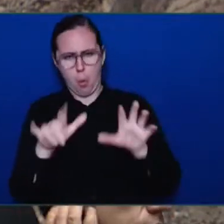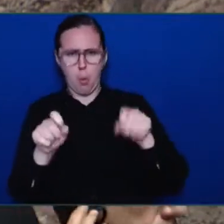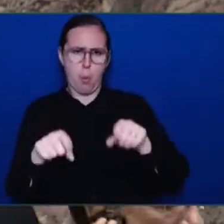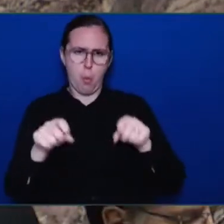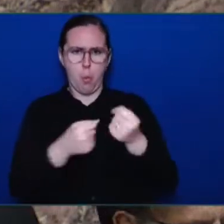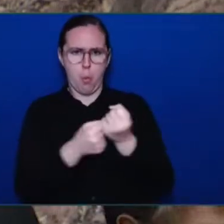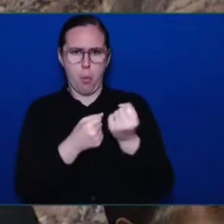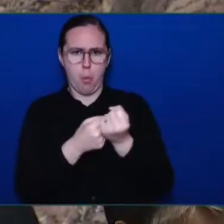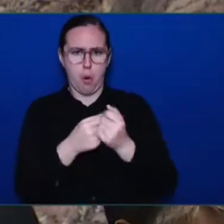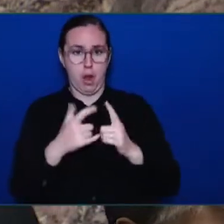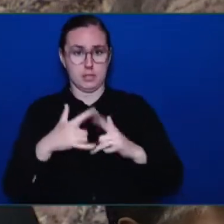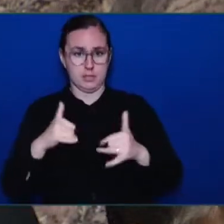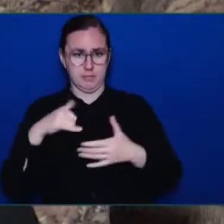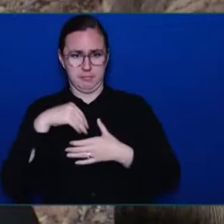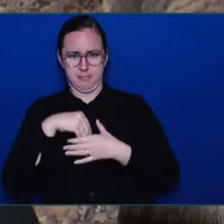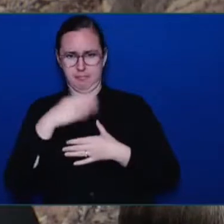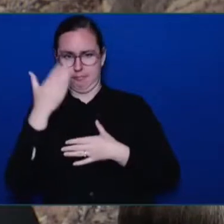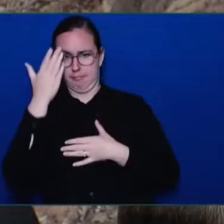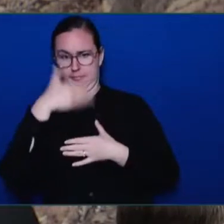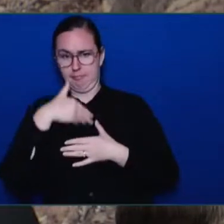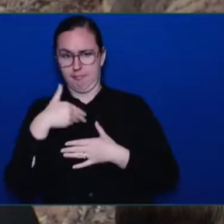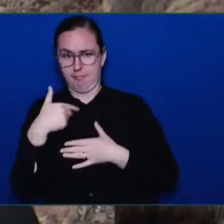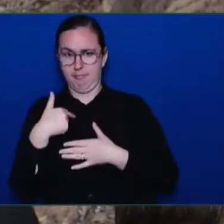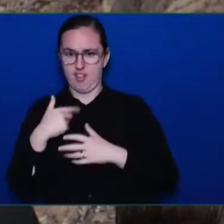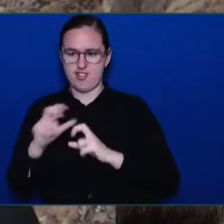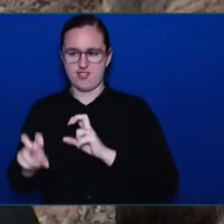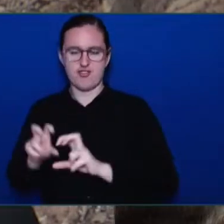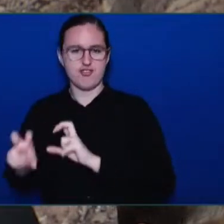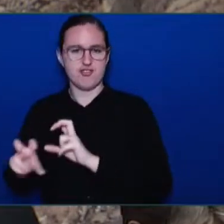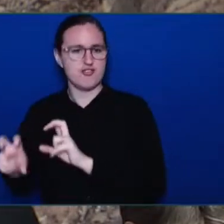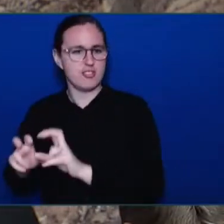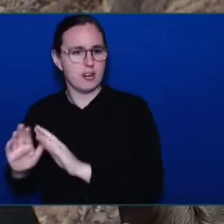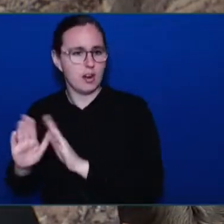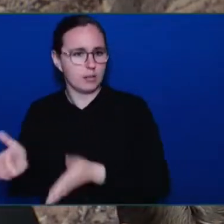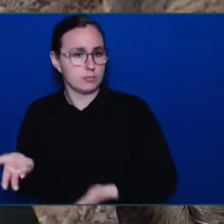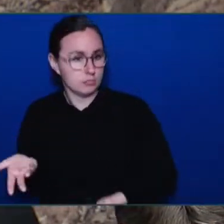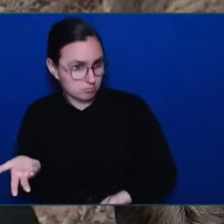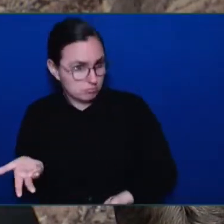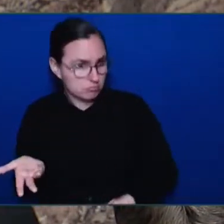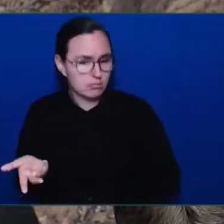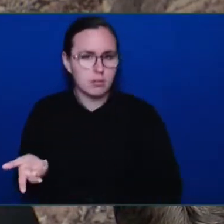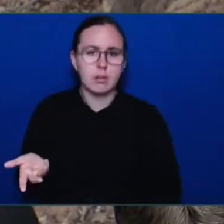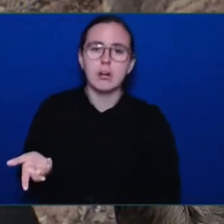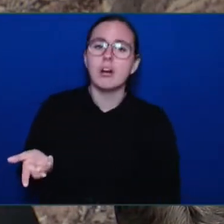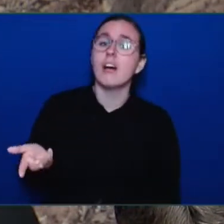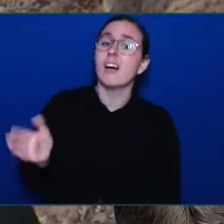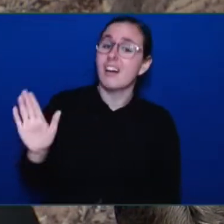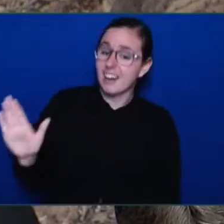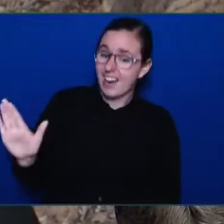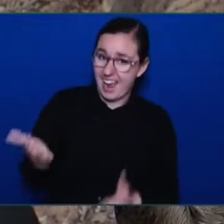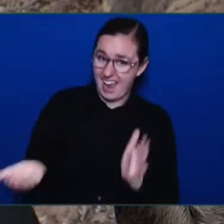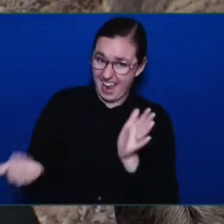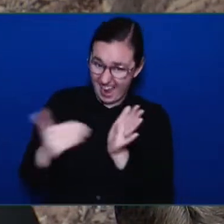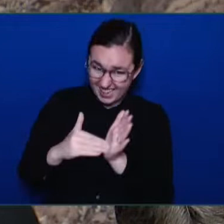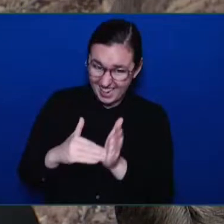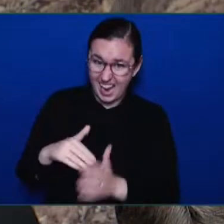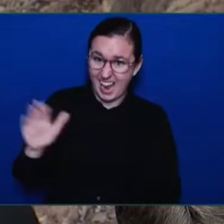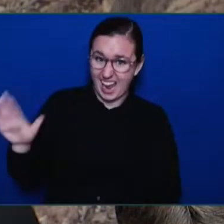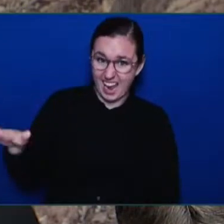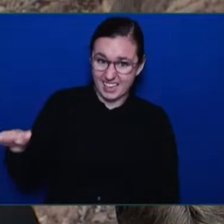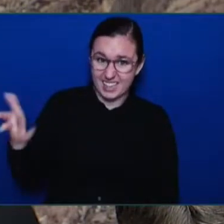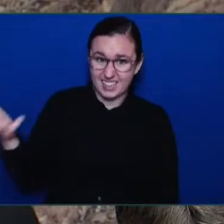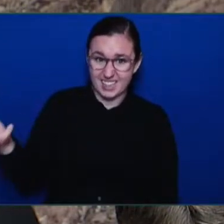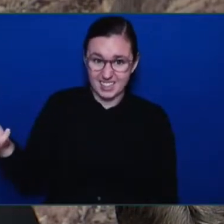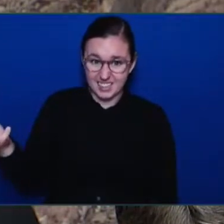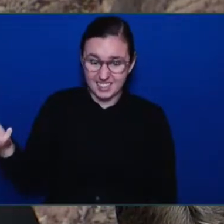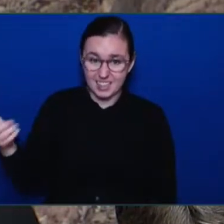homes in communities around British Columbia. So to the housing minister again, will the NDP stop attacking home builders and actually